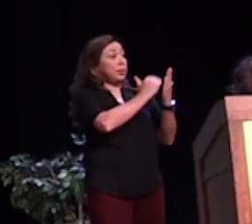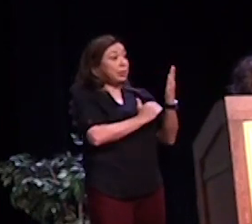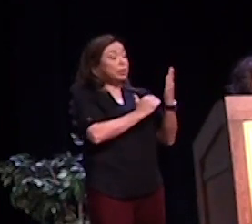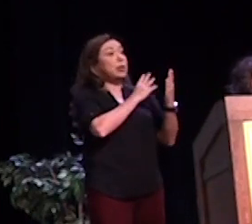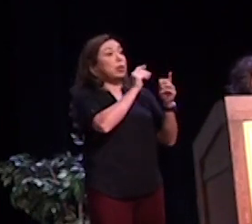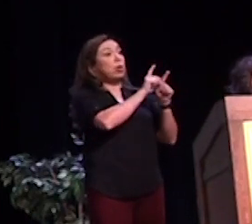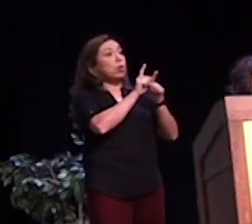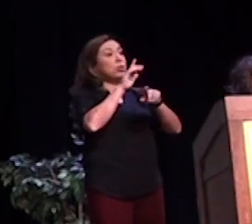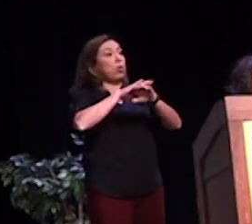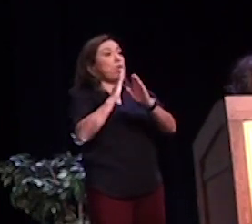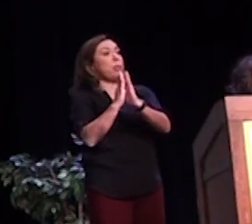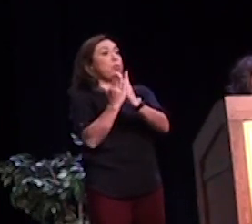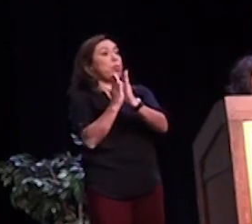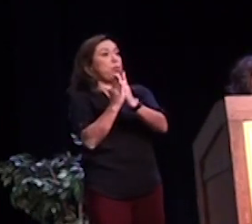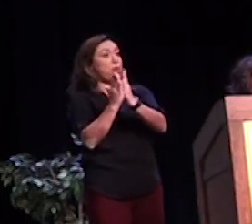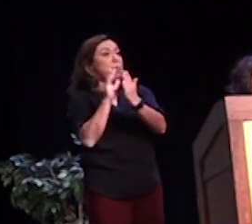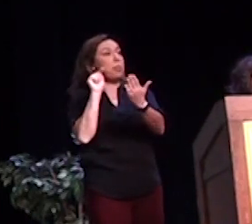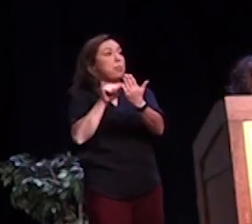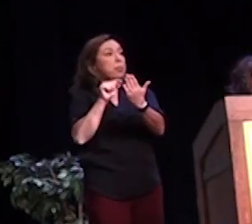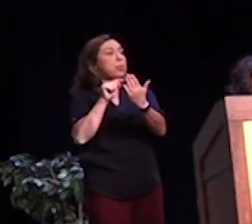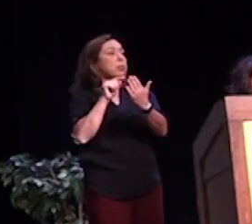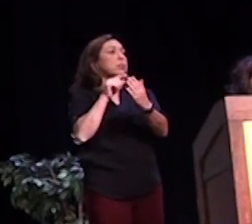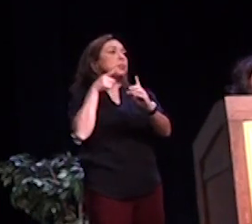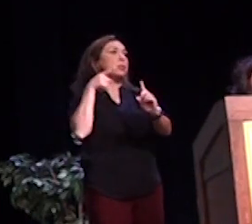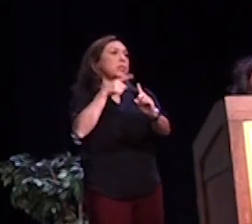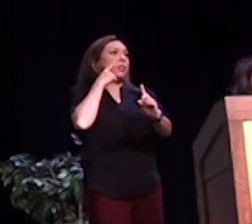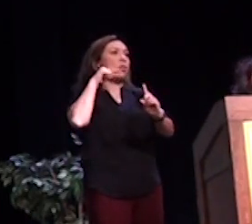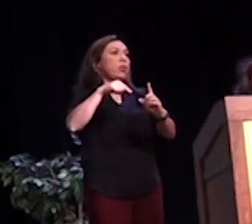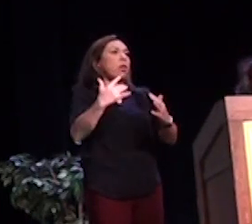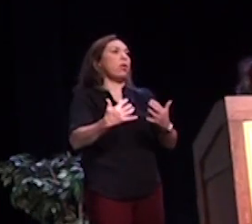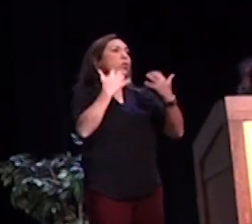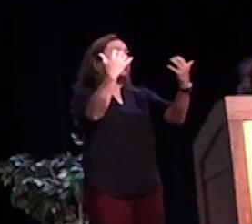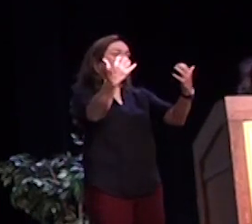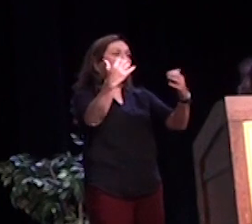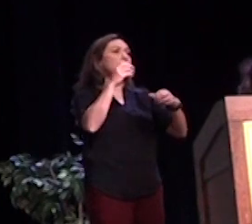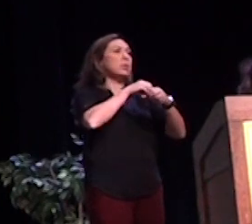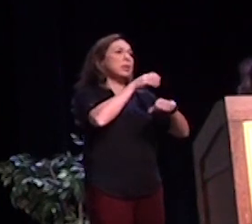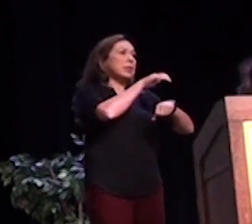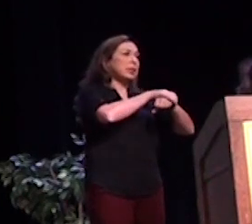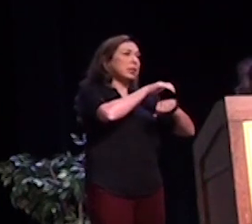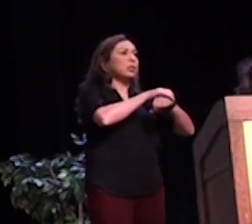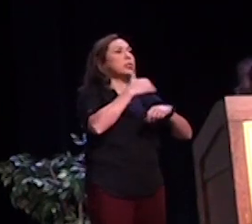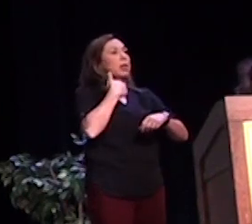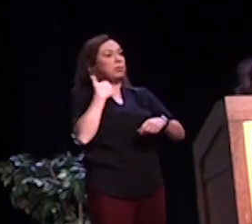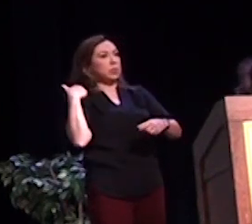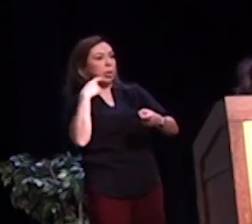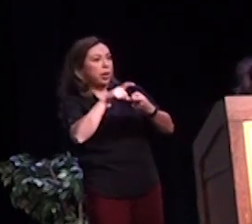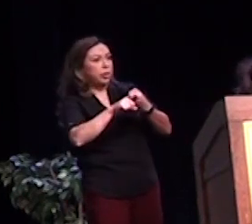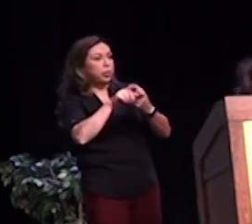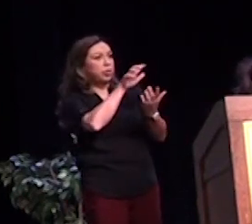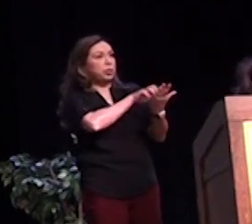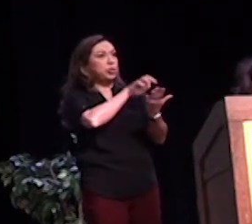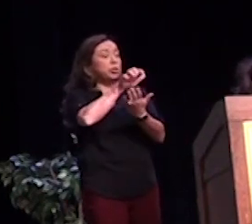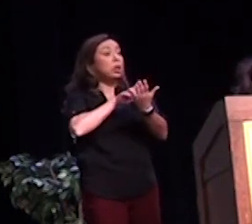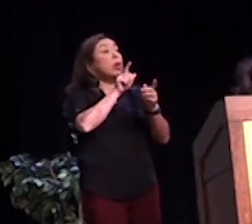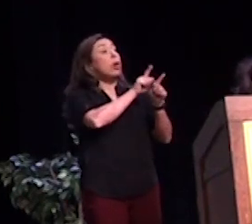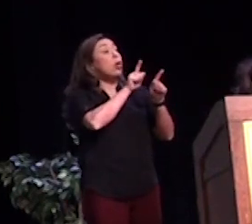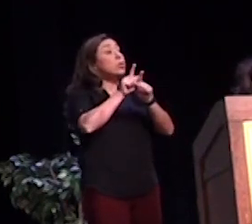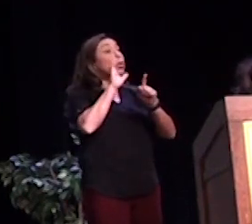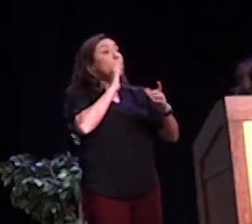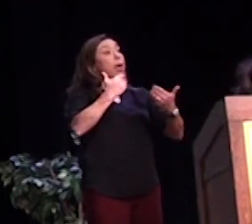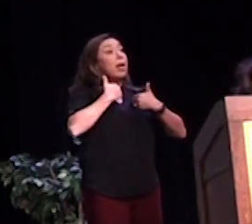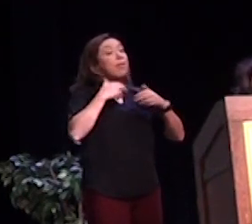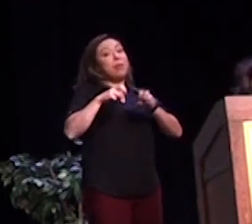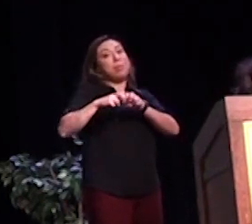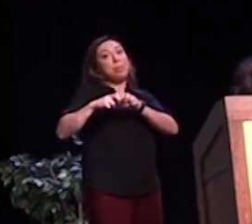listed on the program. We have programs specific for the auditorium in the back in English and in Spanish. We also are going to have